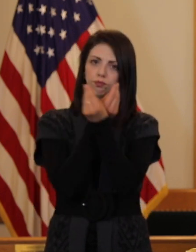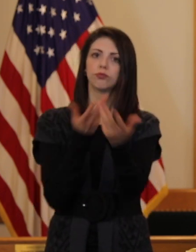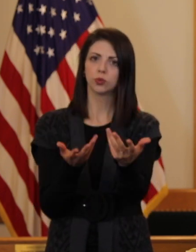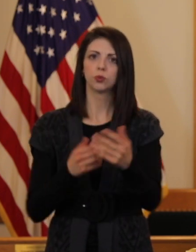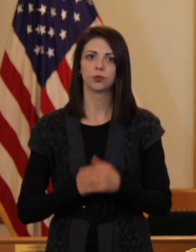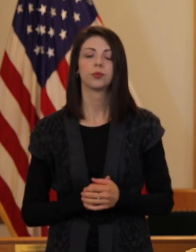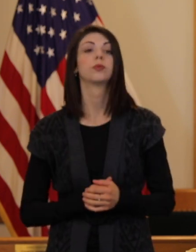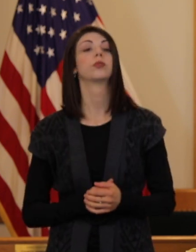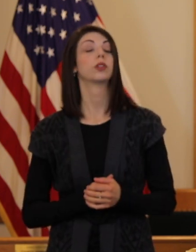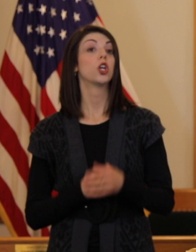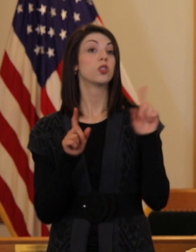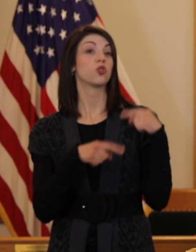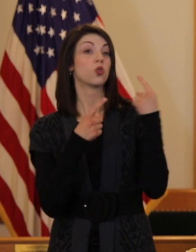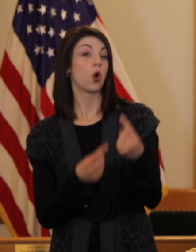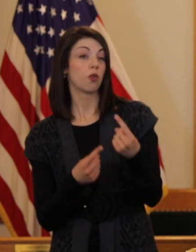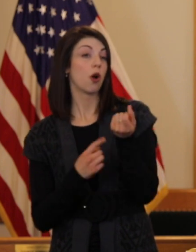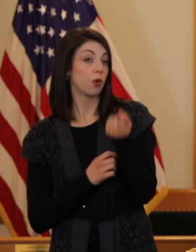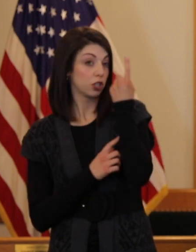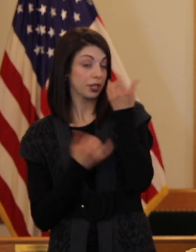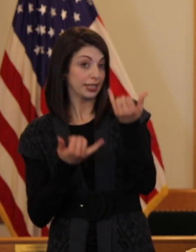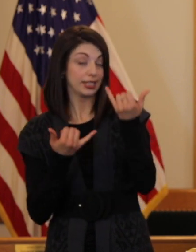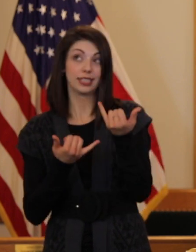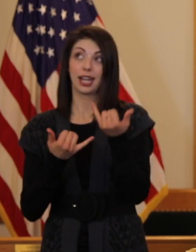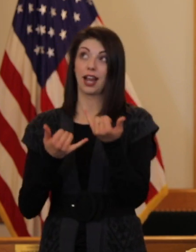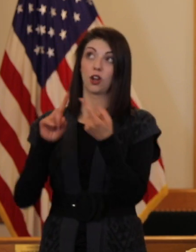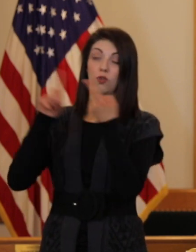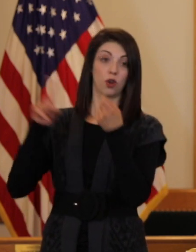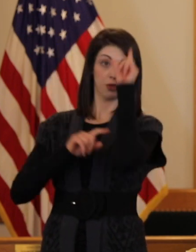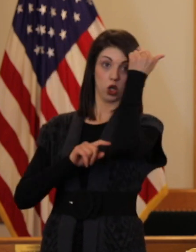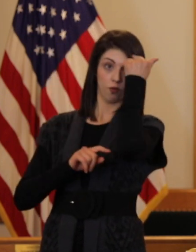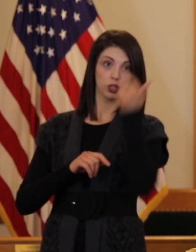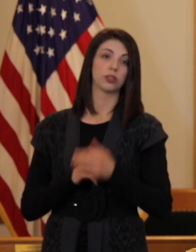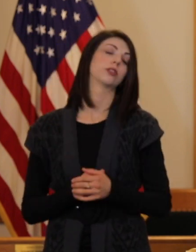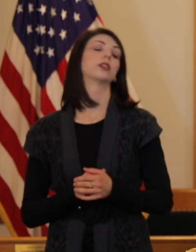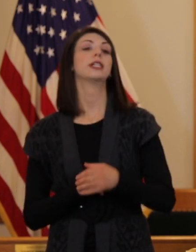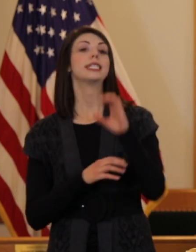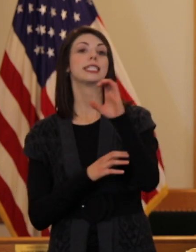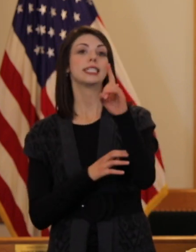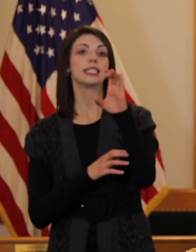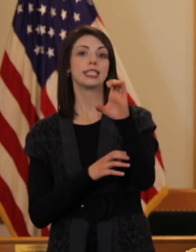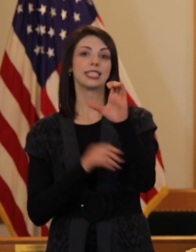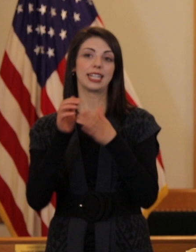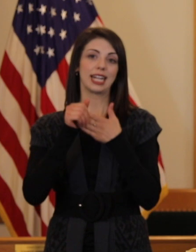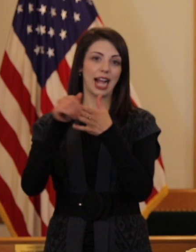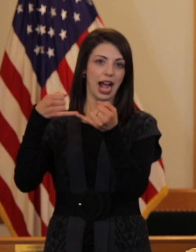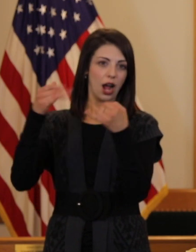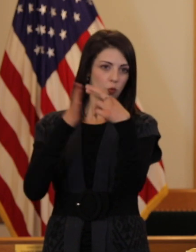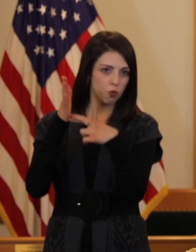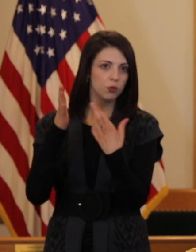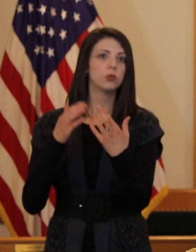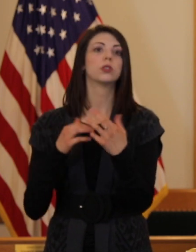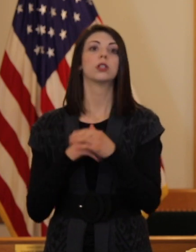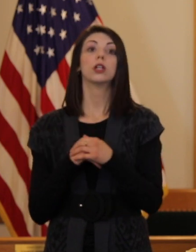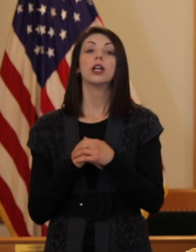process. Here's what we know today based on the Governor's statements. CDC guidelines. Based on CDC